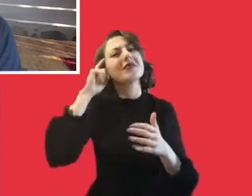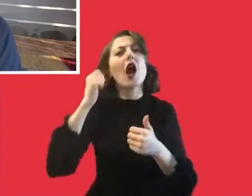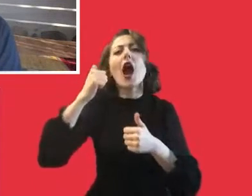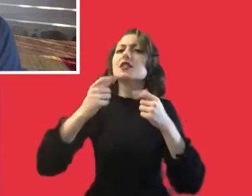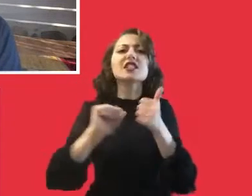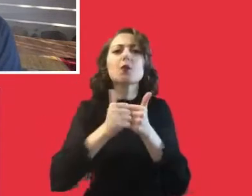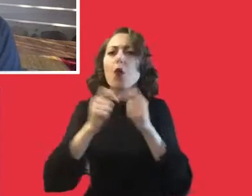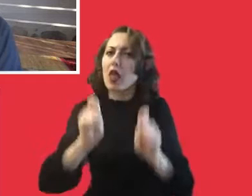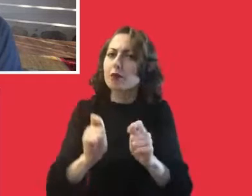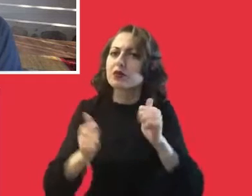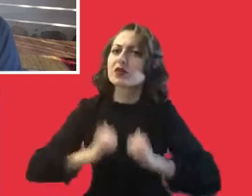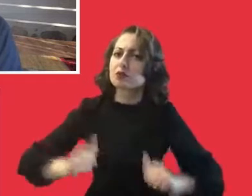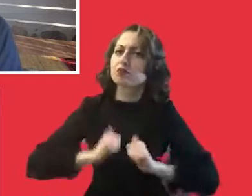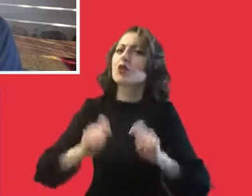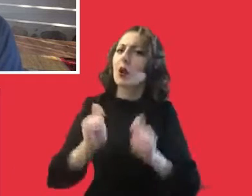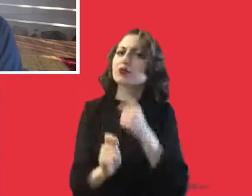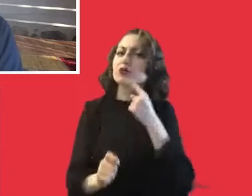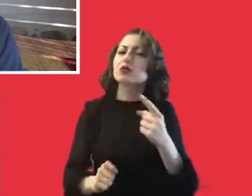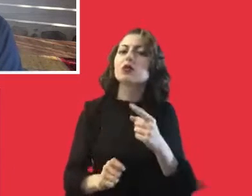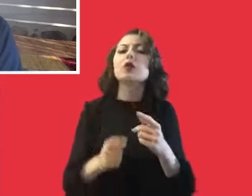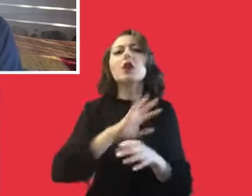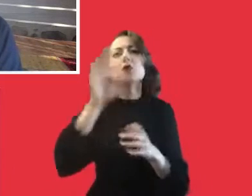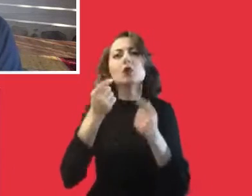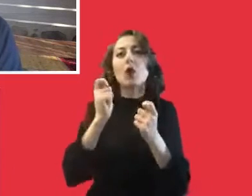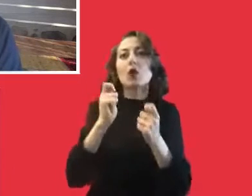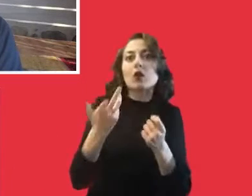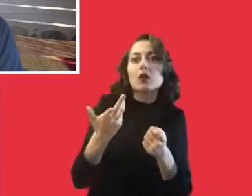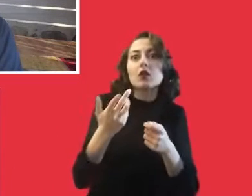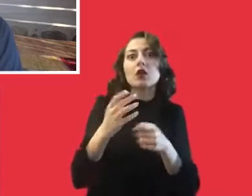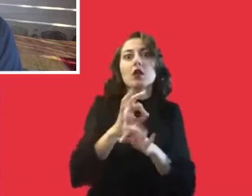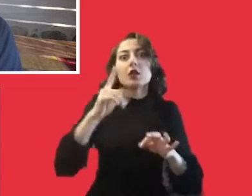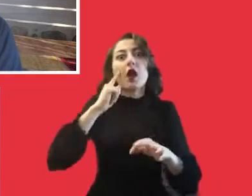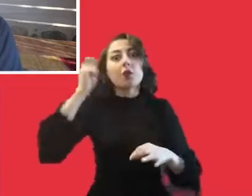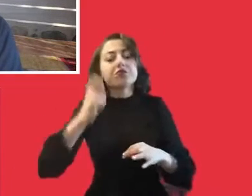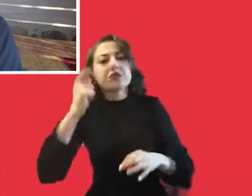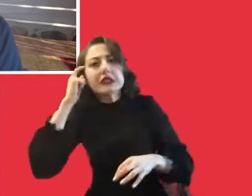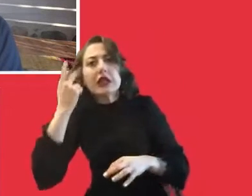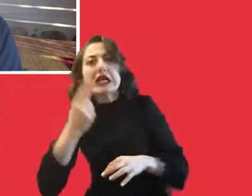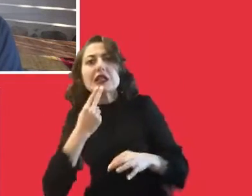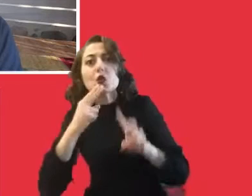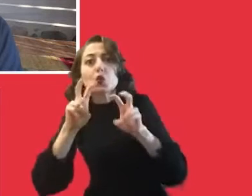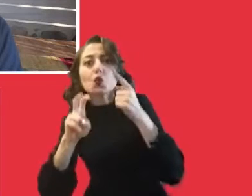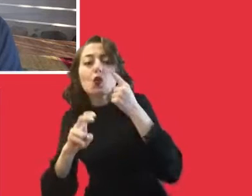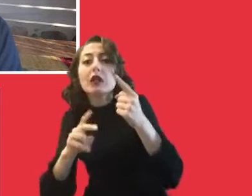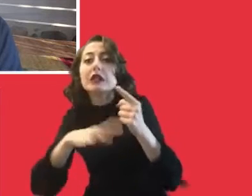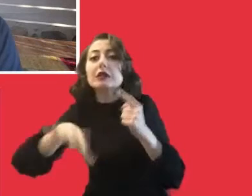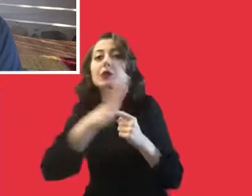matches, basketball matches among women. And that wasn't very possible, and it wasn't very realistic for most of the